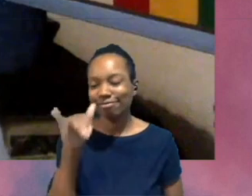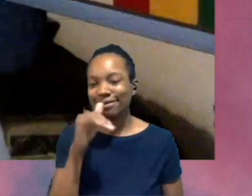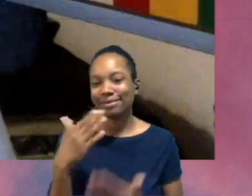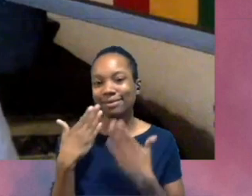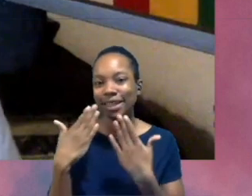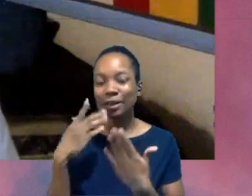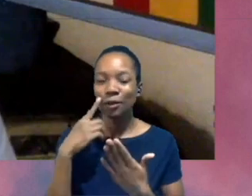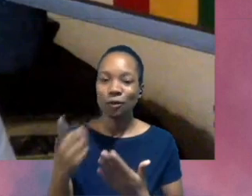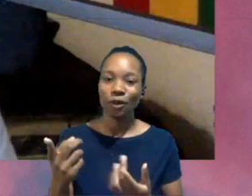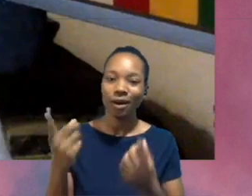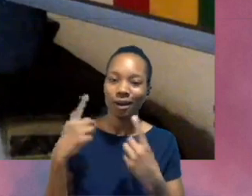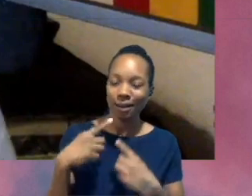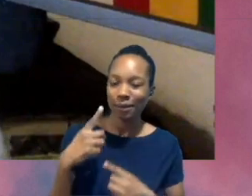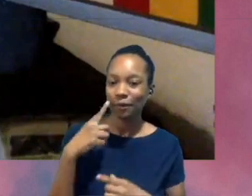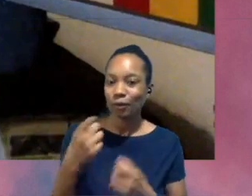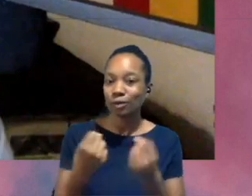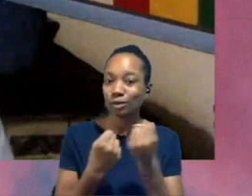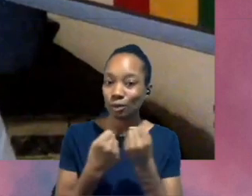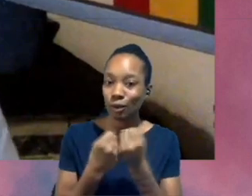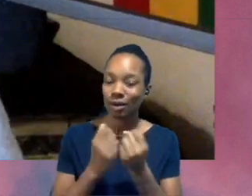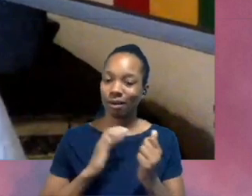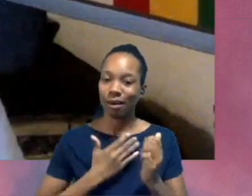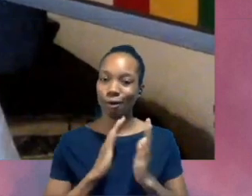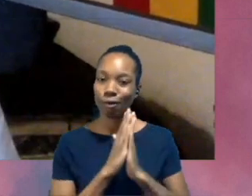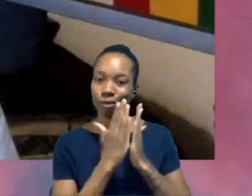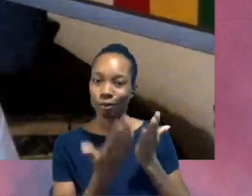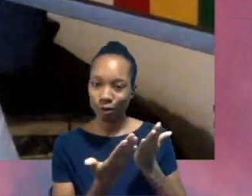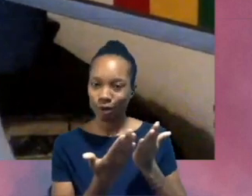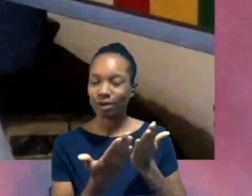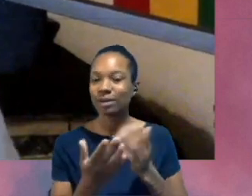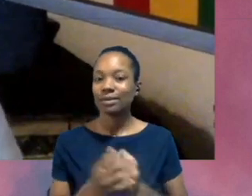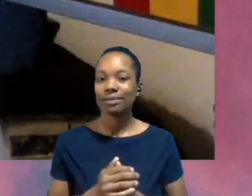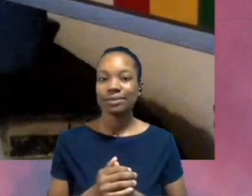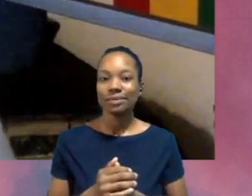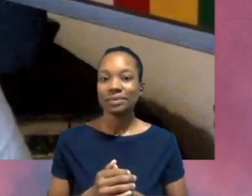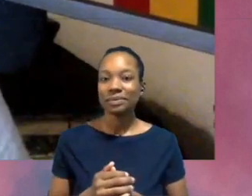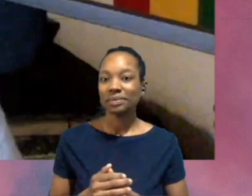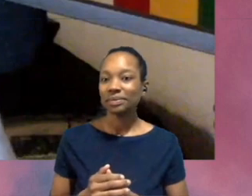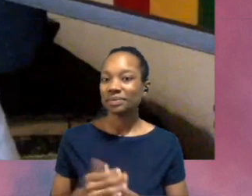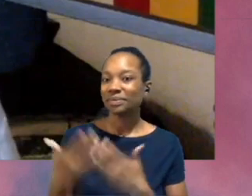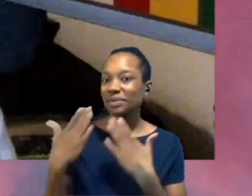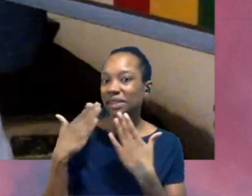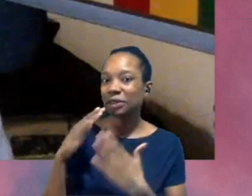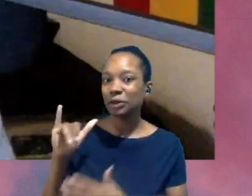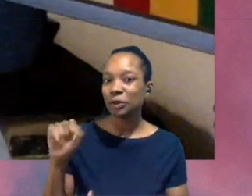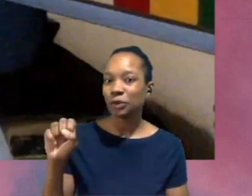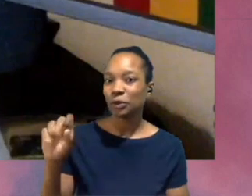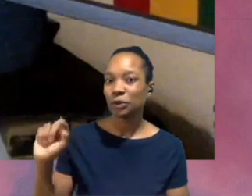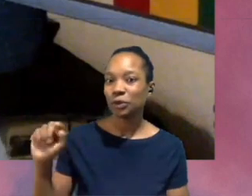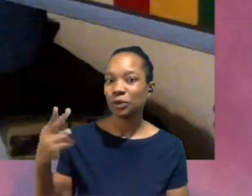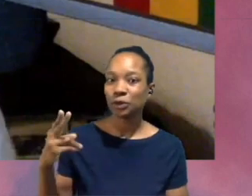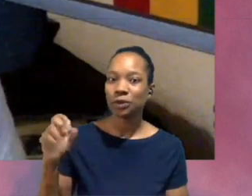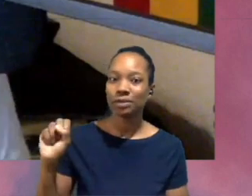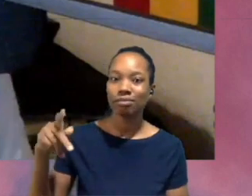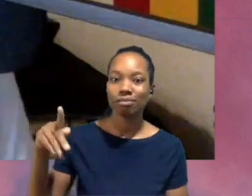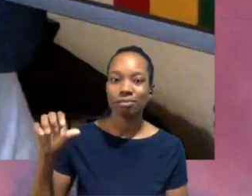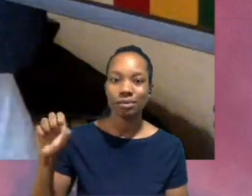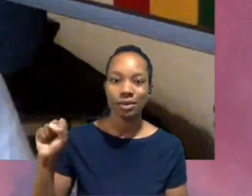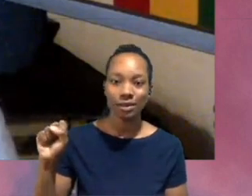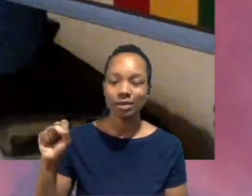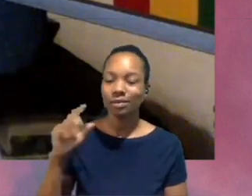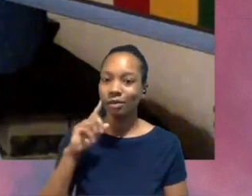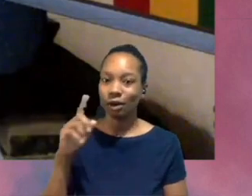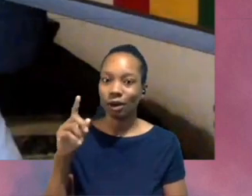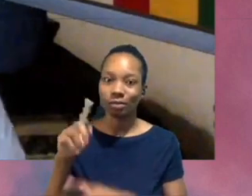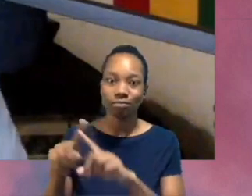supporting this work and all of the things. That shouts out to you speaking to so many experiences right now. I know everybody out there also stumbling in pursuit